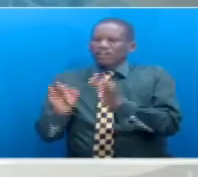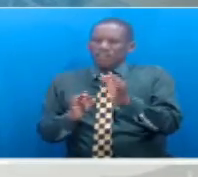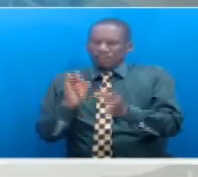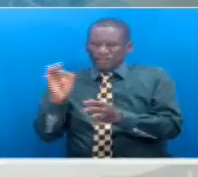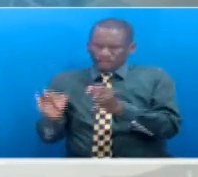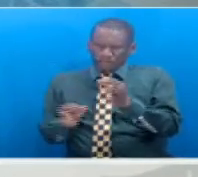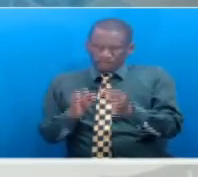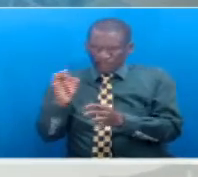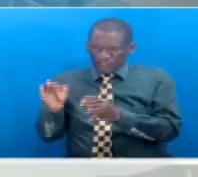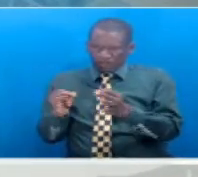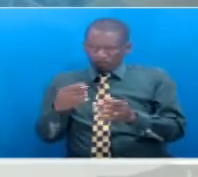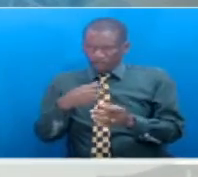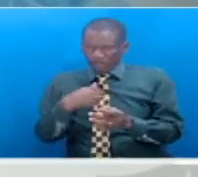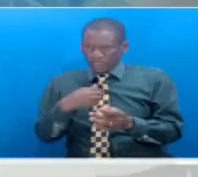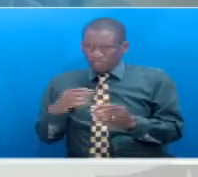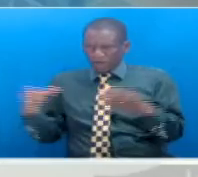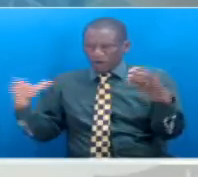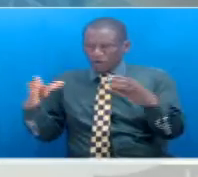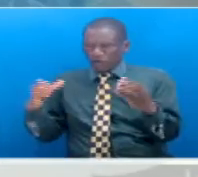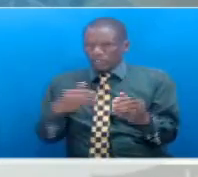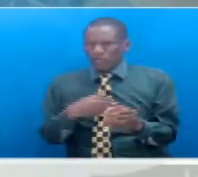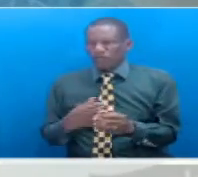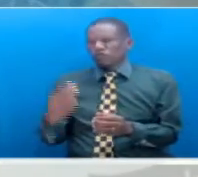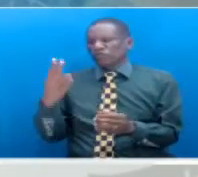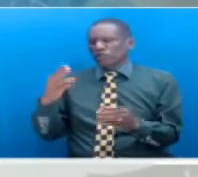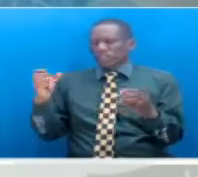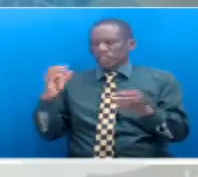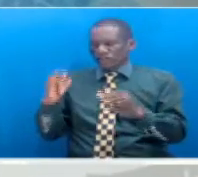a community has 2